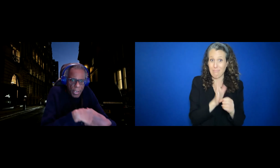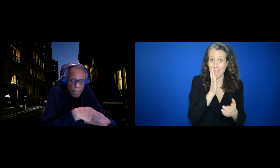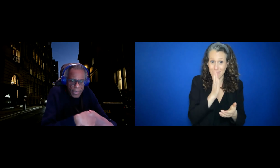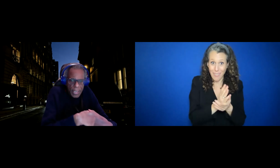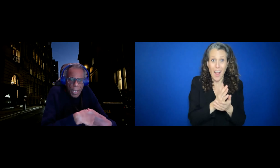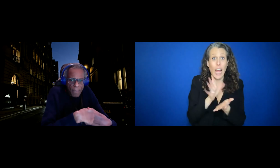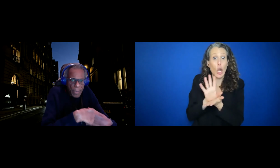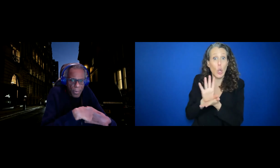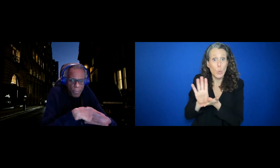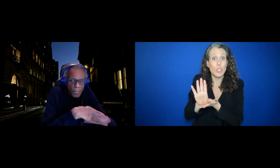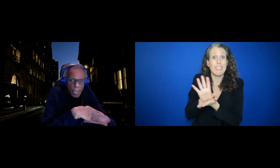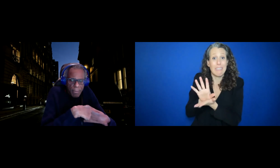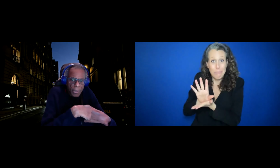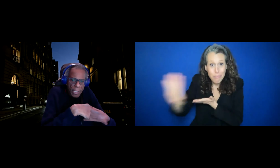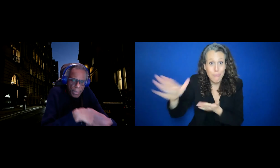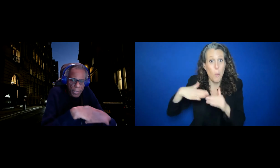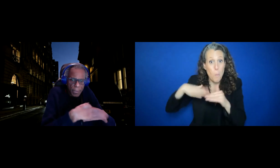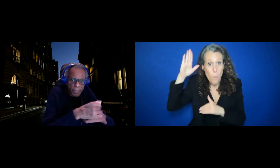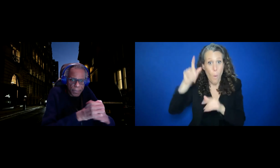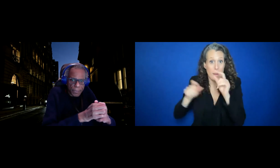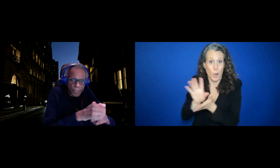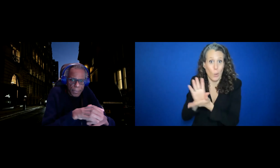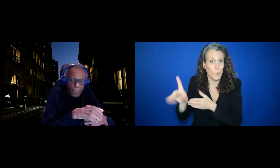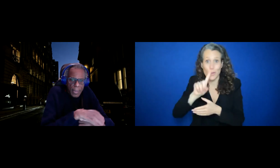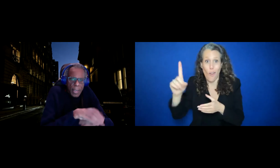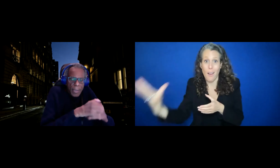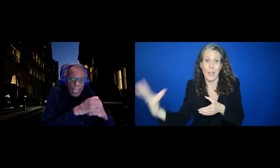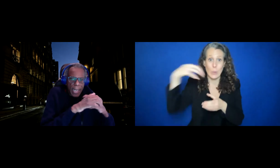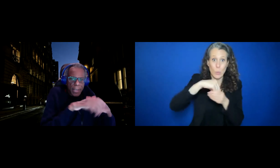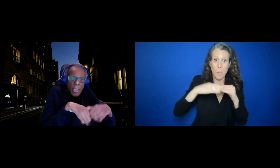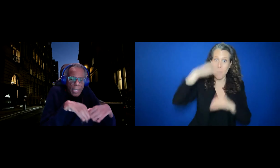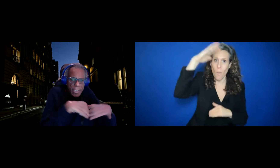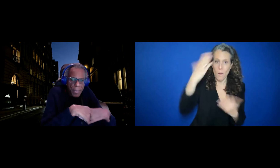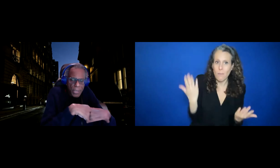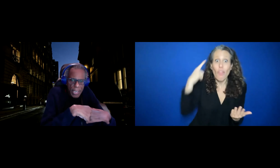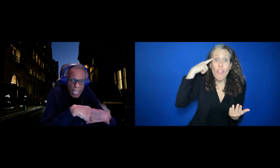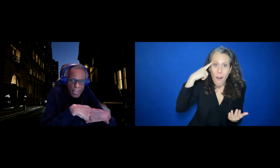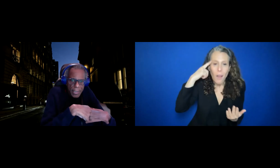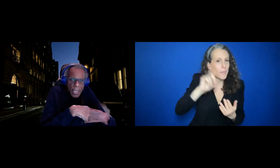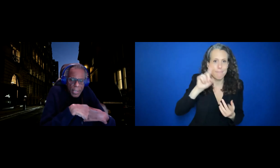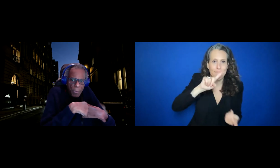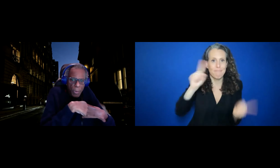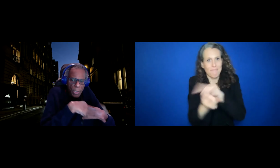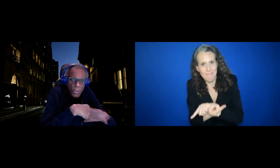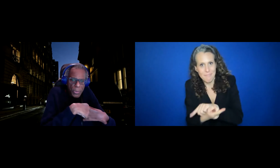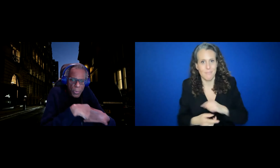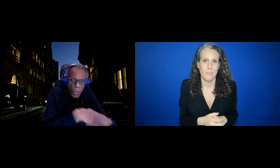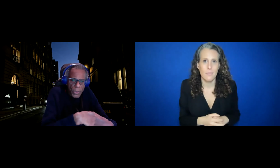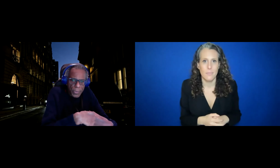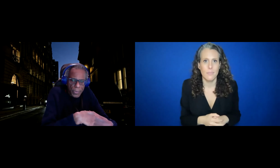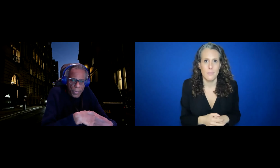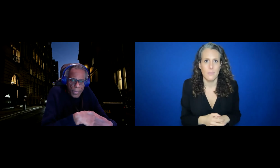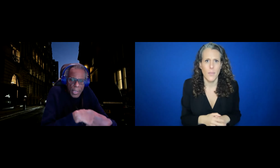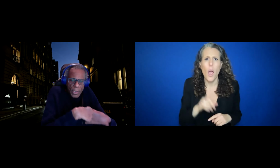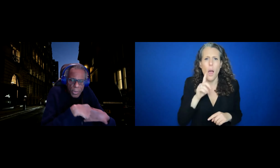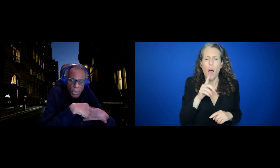exclusion of people rather than included them. But again, the assumption is that, well, including into